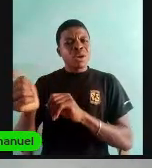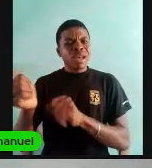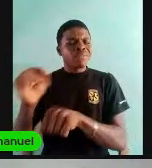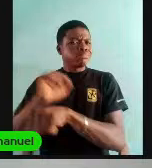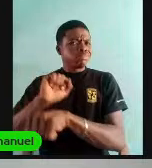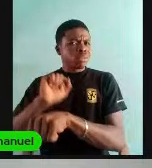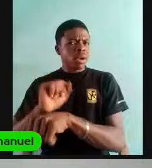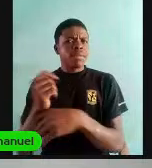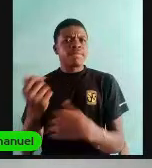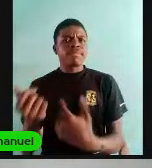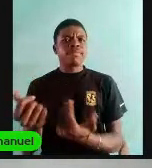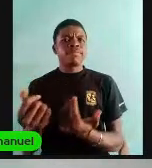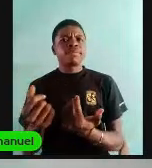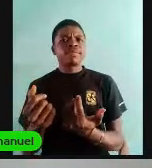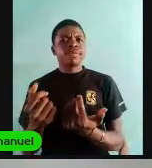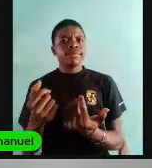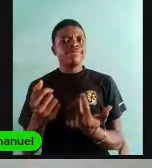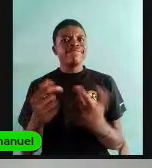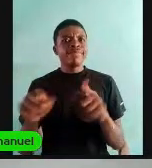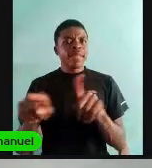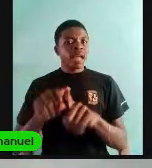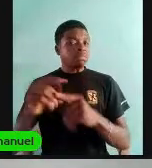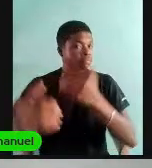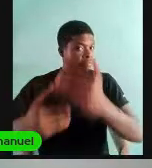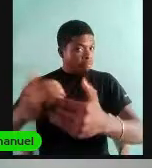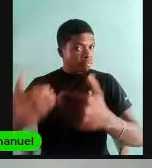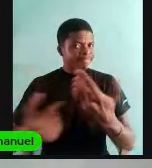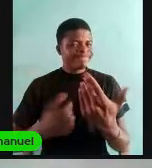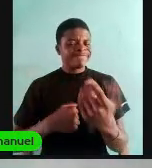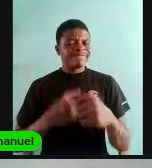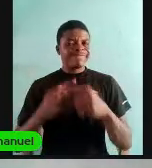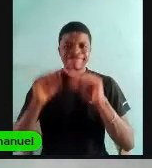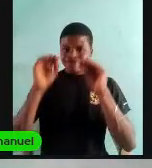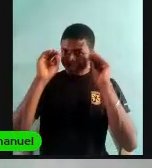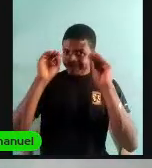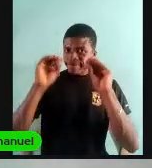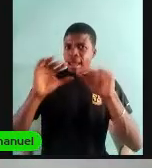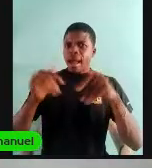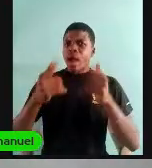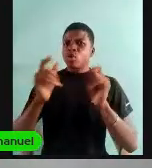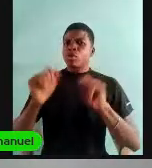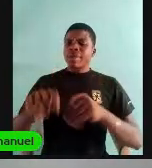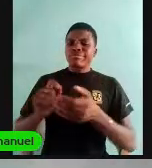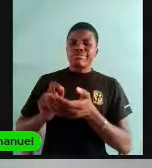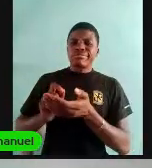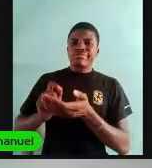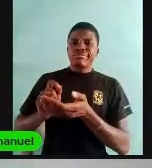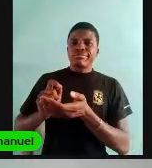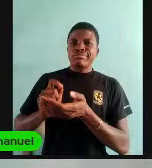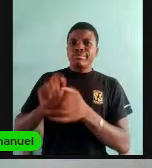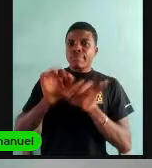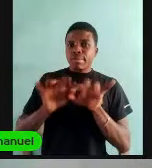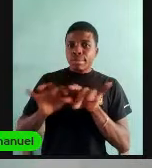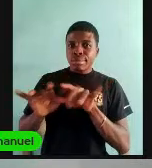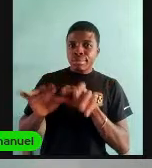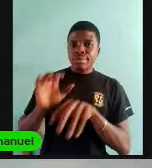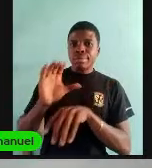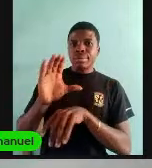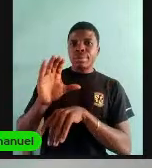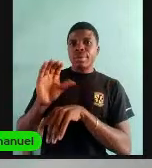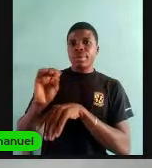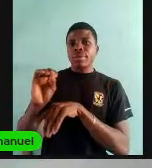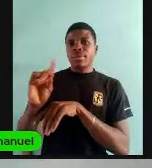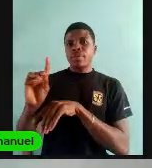code, how to give some certain instructions to bring us some certain what? Output. So now, some famous